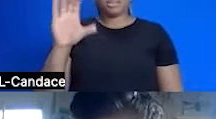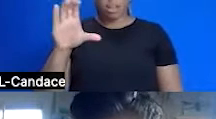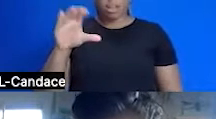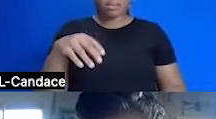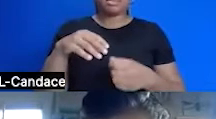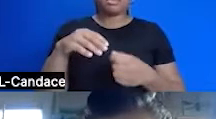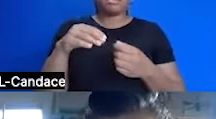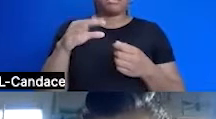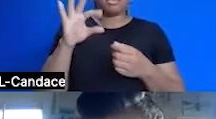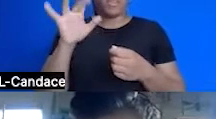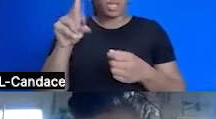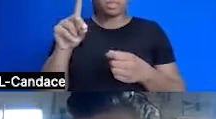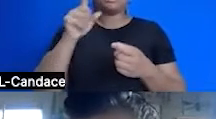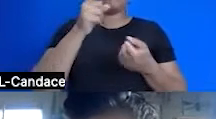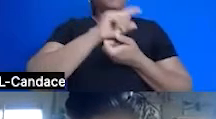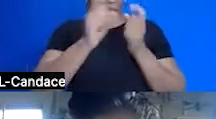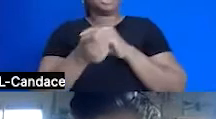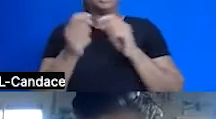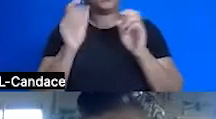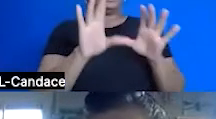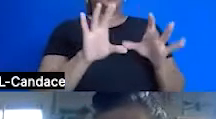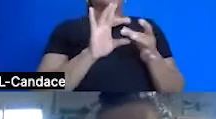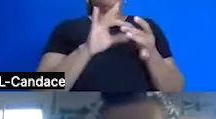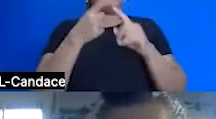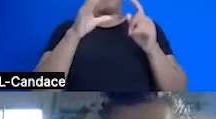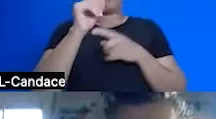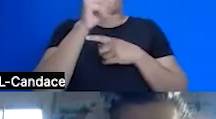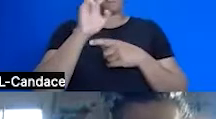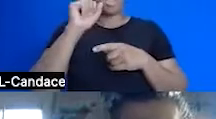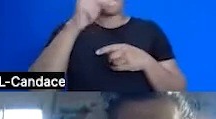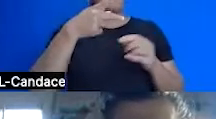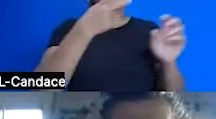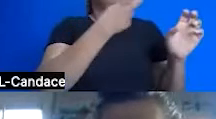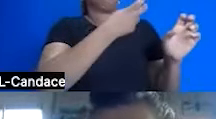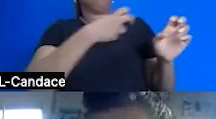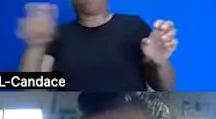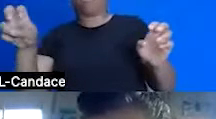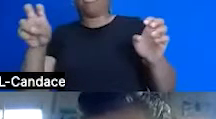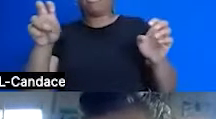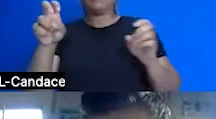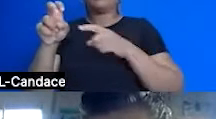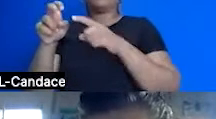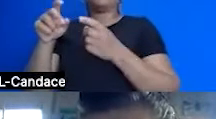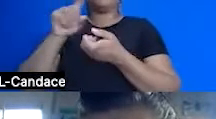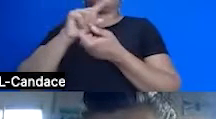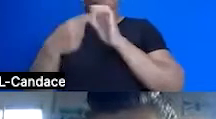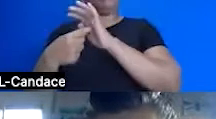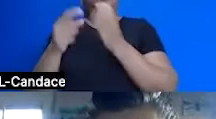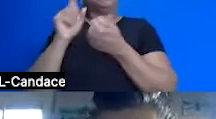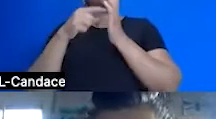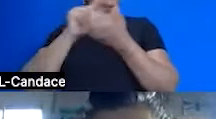application questions. So we actually kind of went rogue from the core app and we shifted our questions away to reflect some of the shifts that we were seeing in the